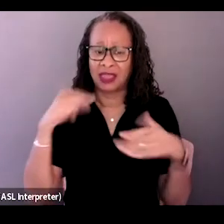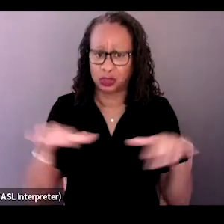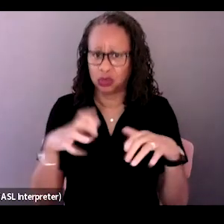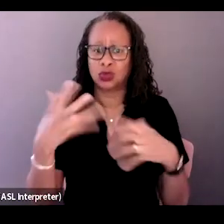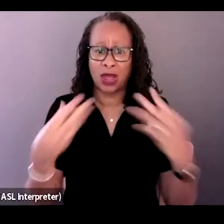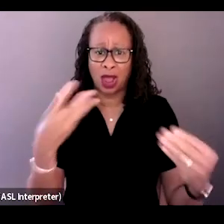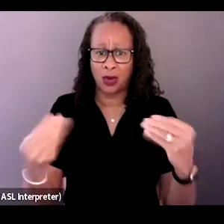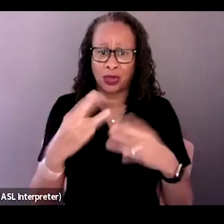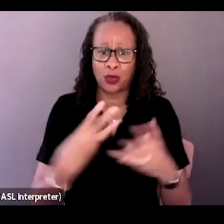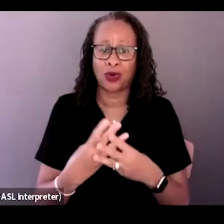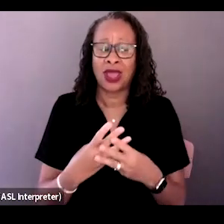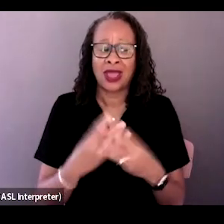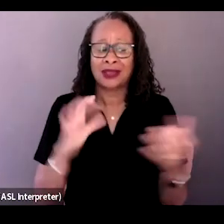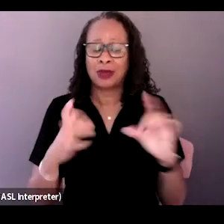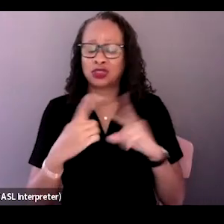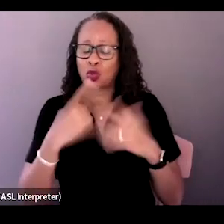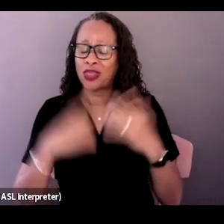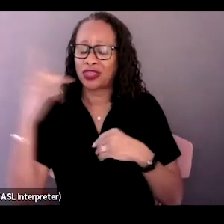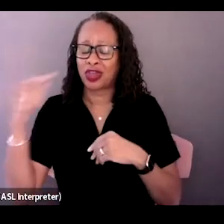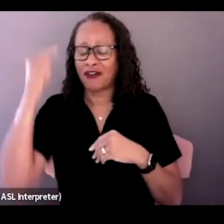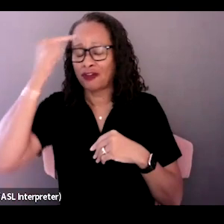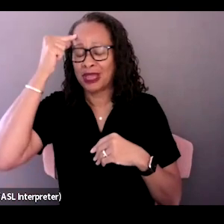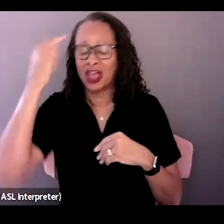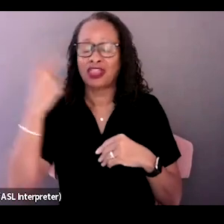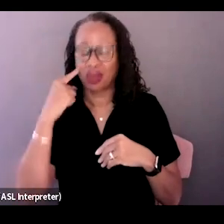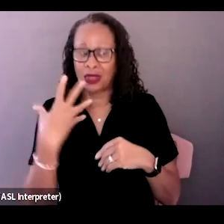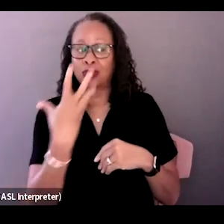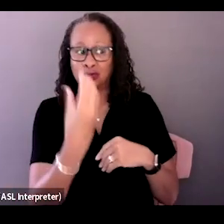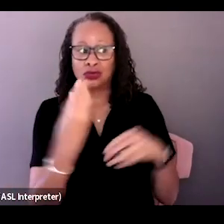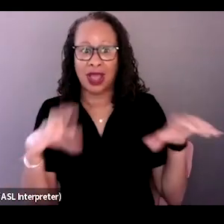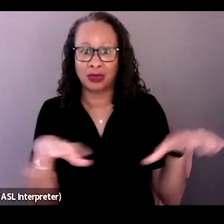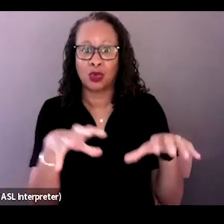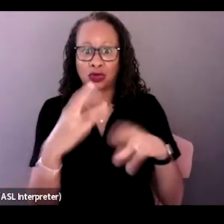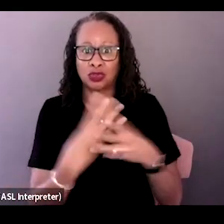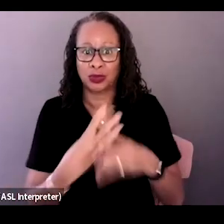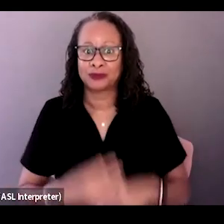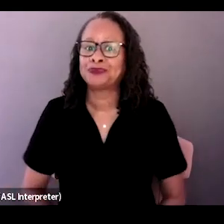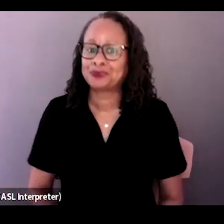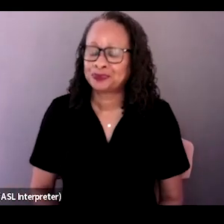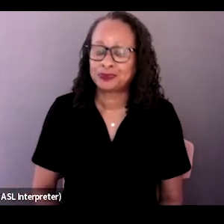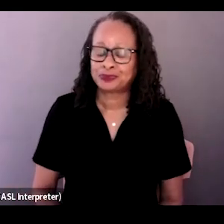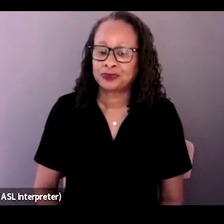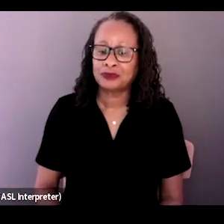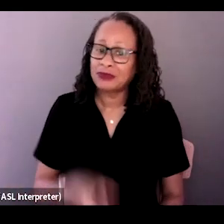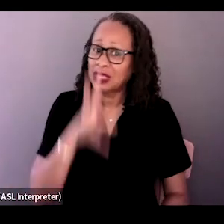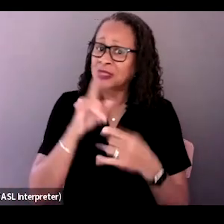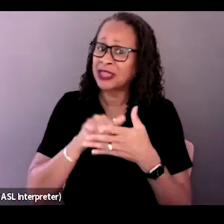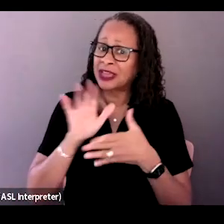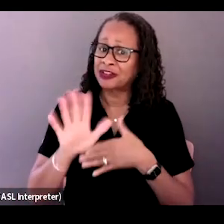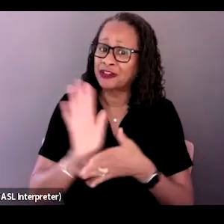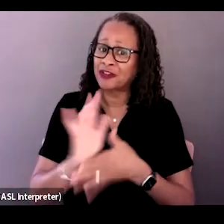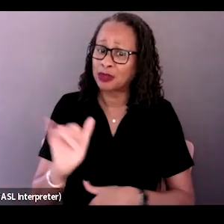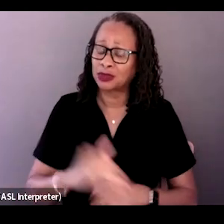opposed to what governments had in mind for them to be doing out in the world, which of course you speak to in your film. of course, of